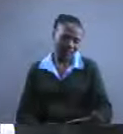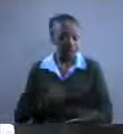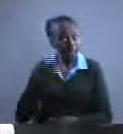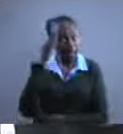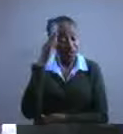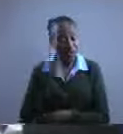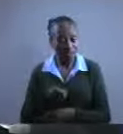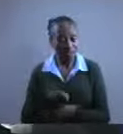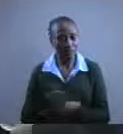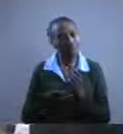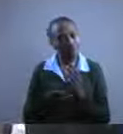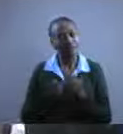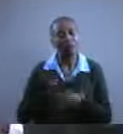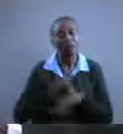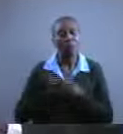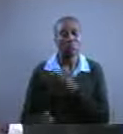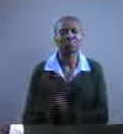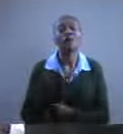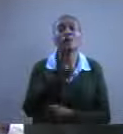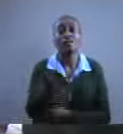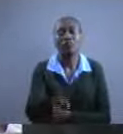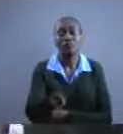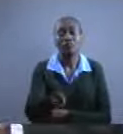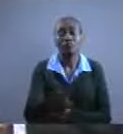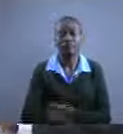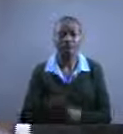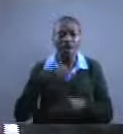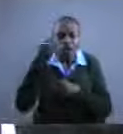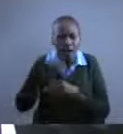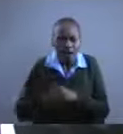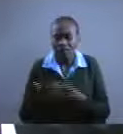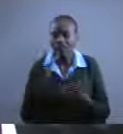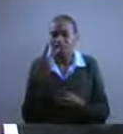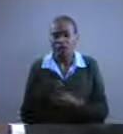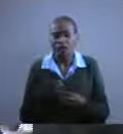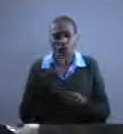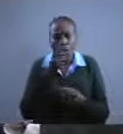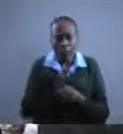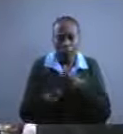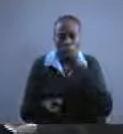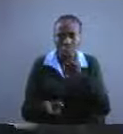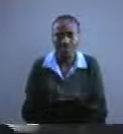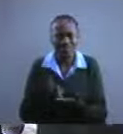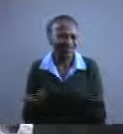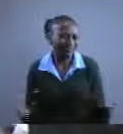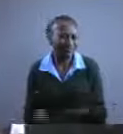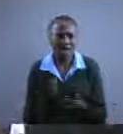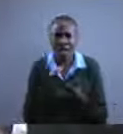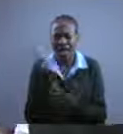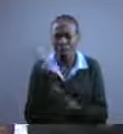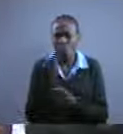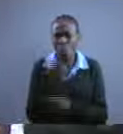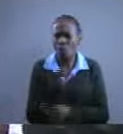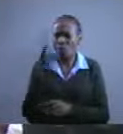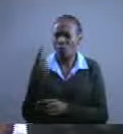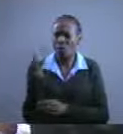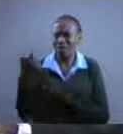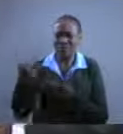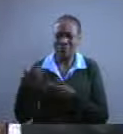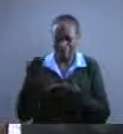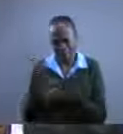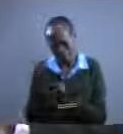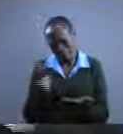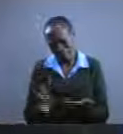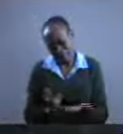technical one. After it was advertised for comments, it was formally sent to the committee, comprising of 116 pages of